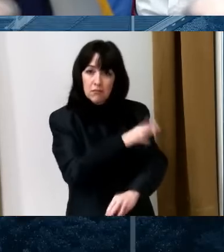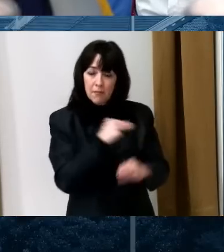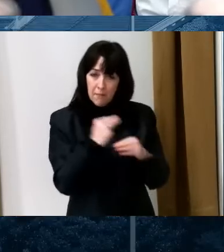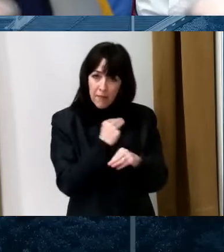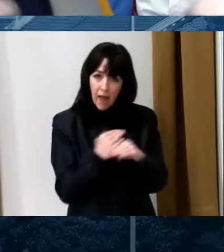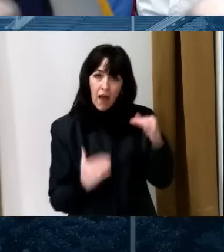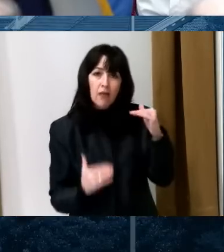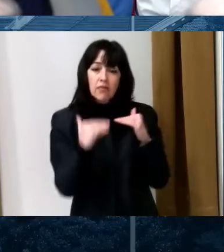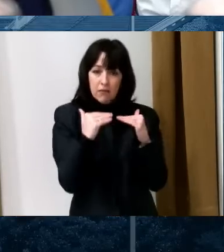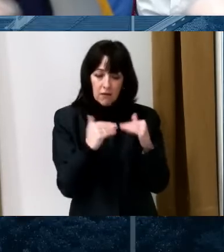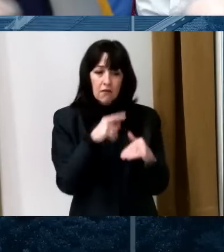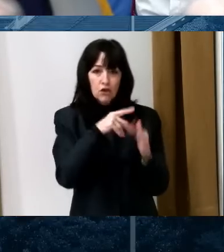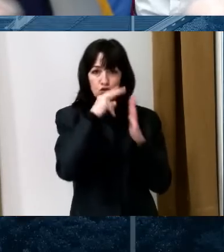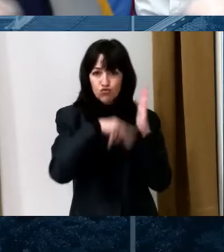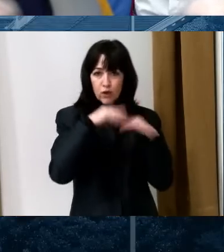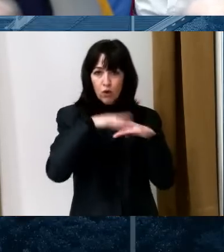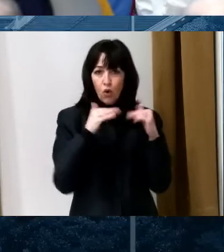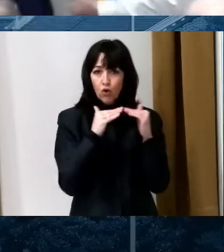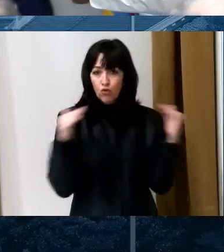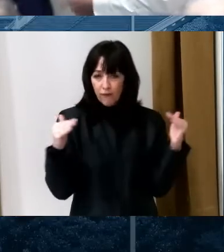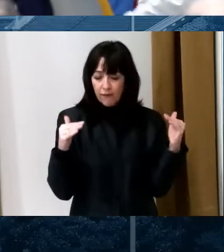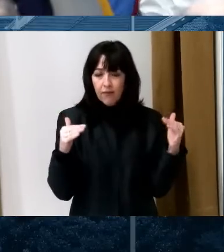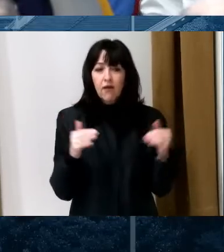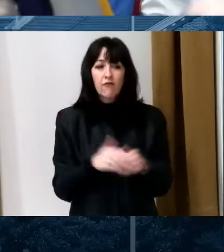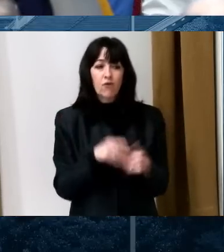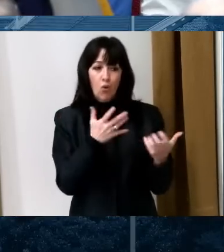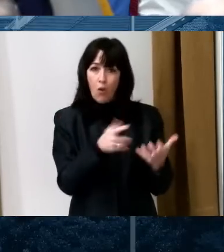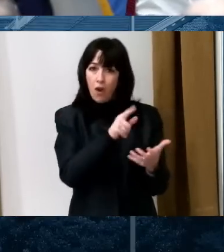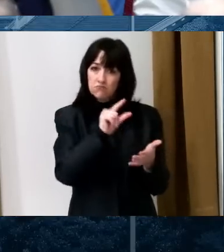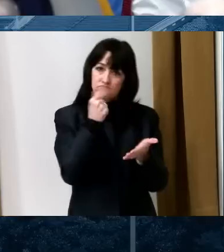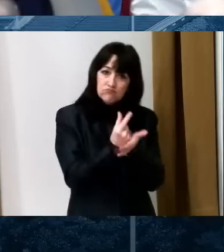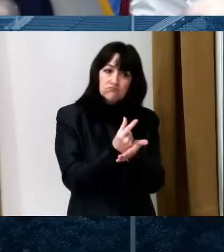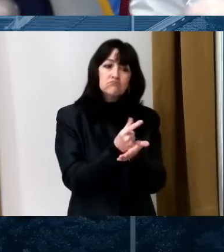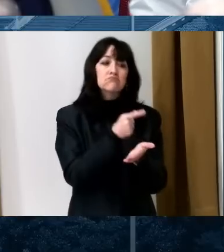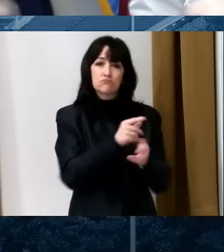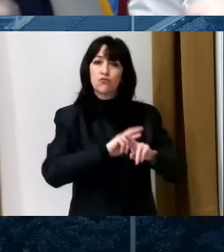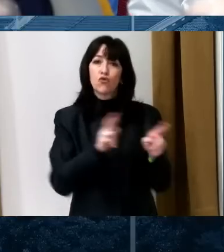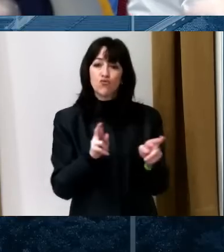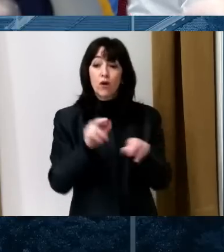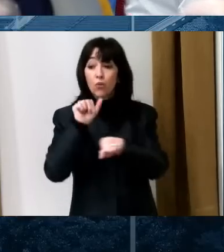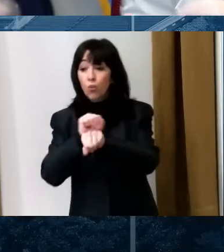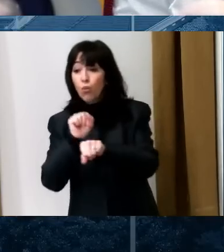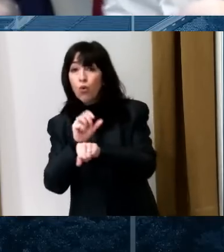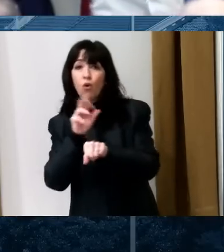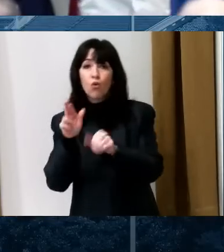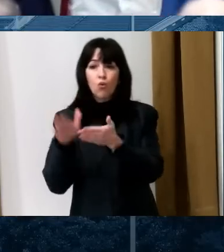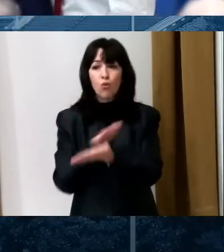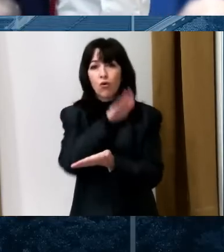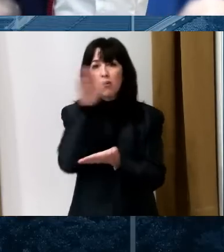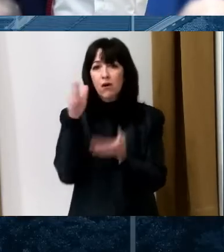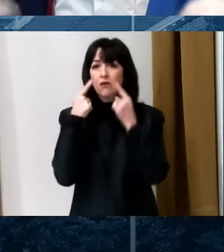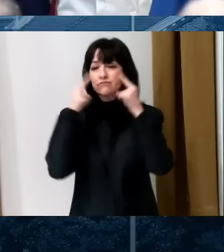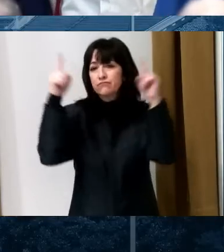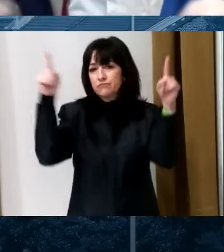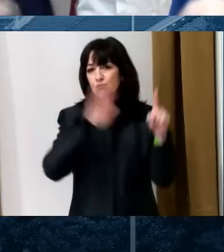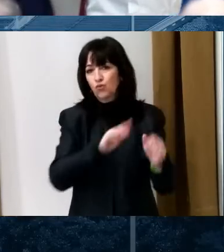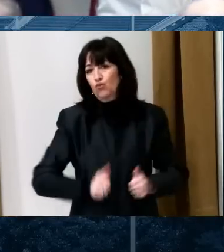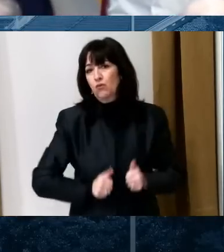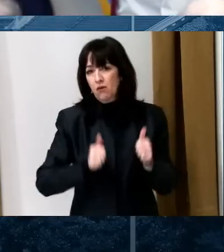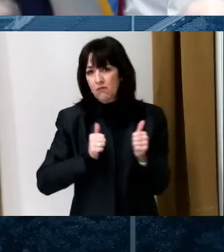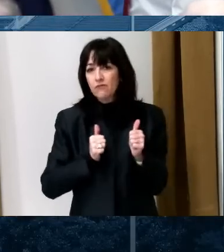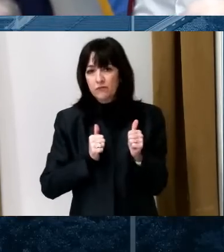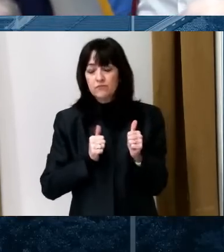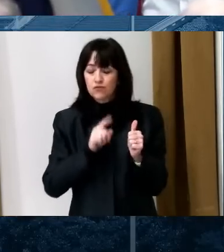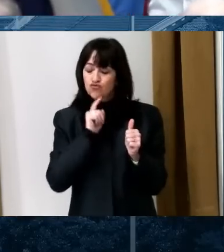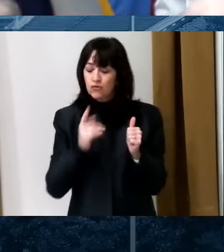and graduate on time and ready for college. The Wilmington Learning Collaborative, we've added some money there to help with the launch of that.